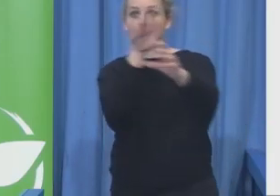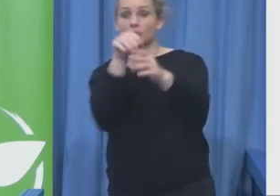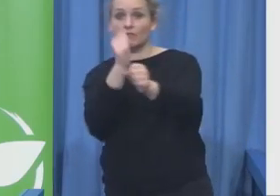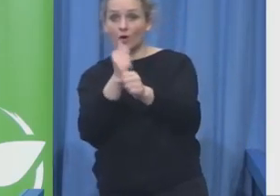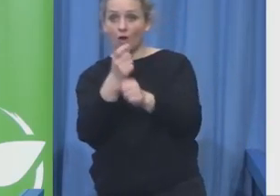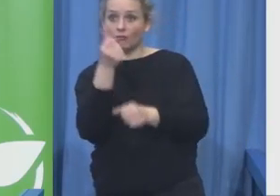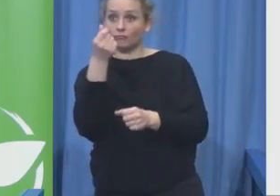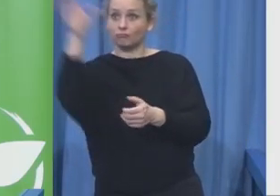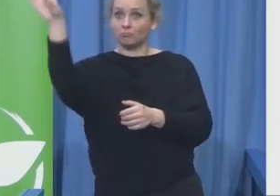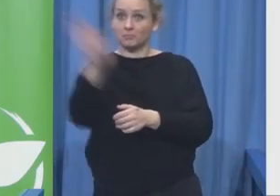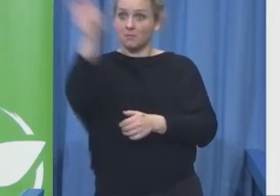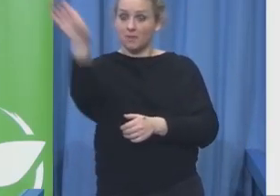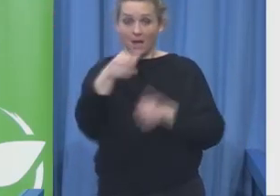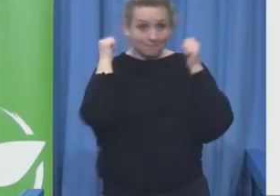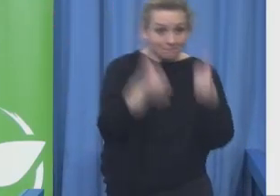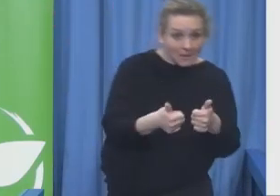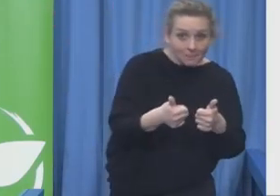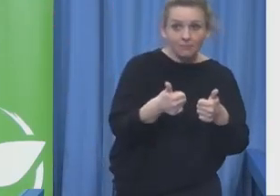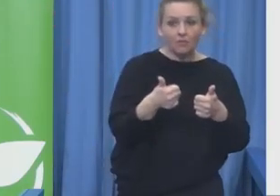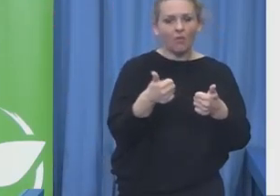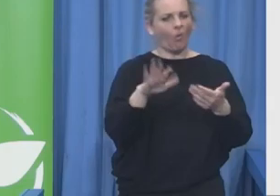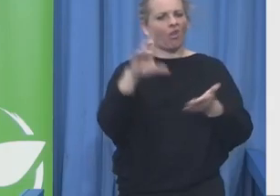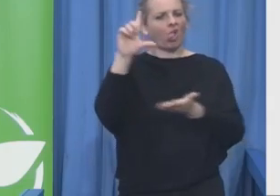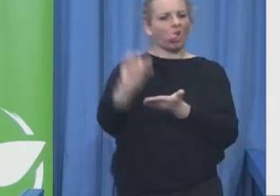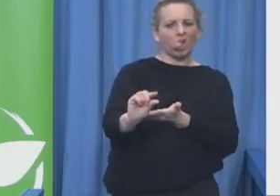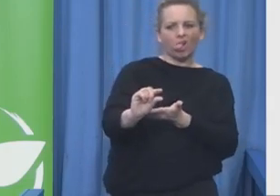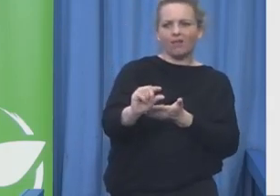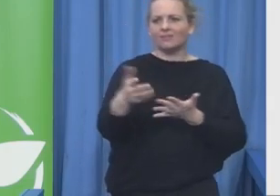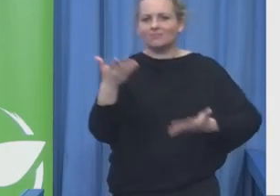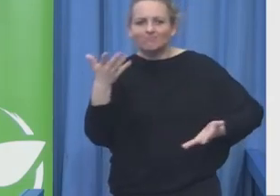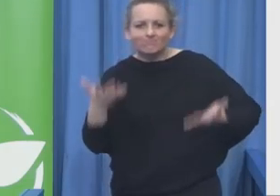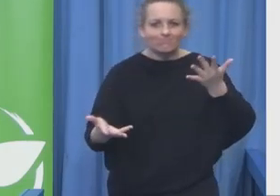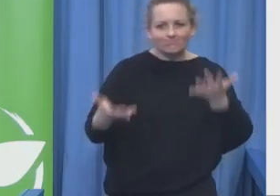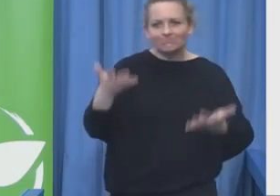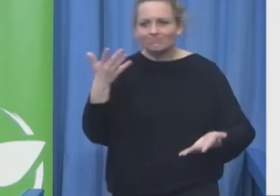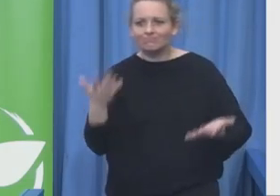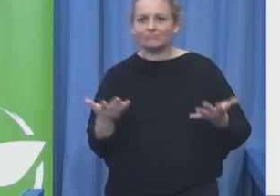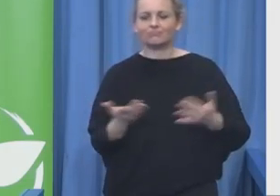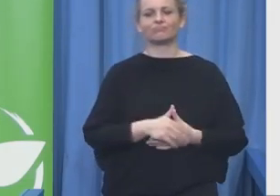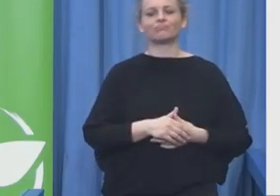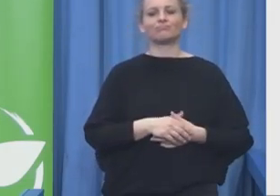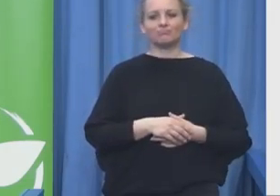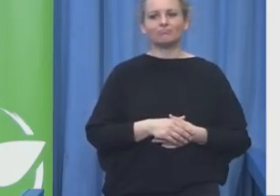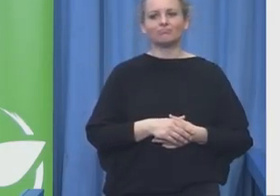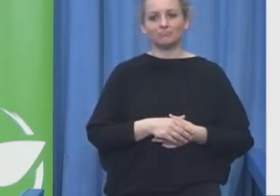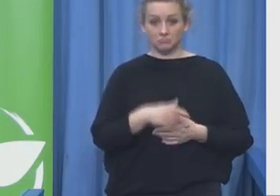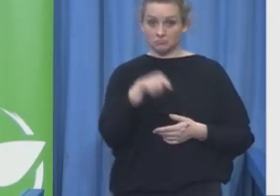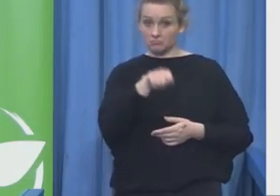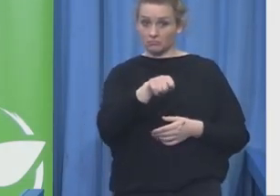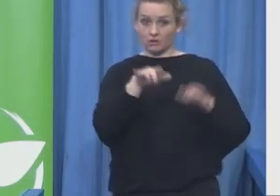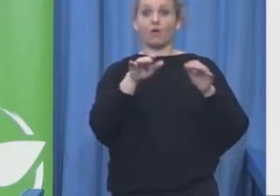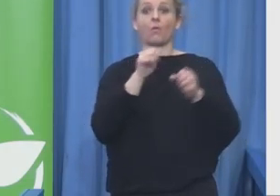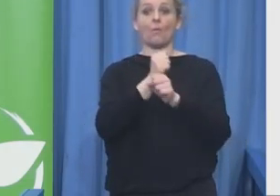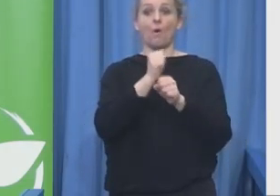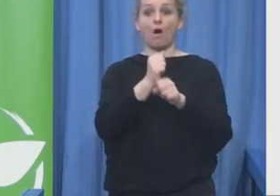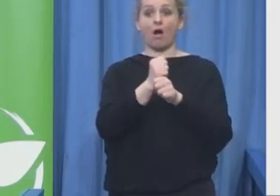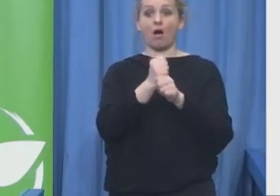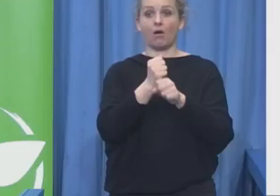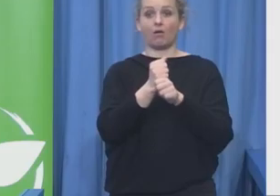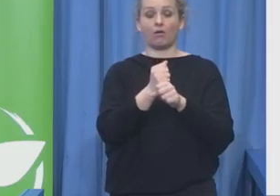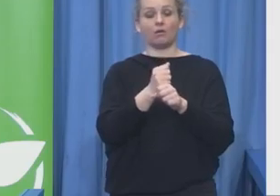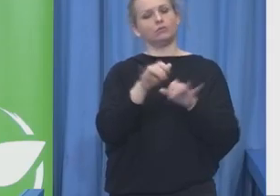retention as much as possible, is that we can be tracking job retention of people is a good thing, as well as I think